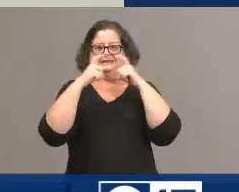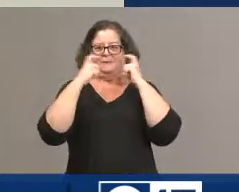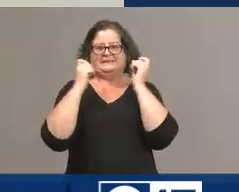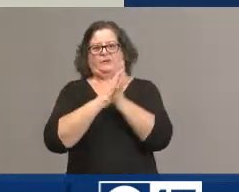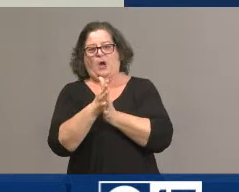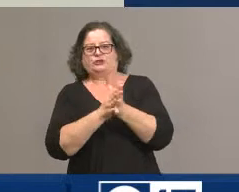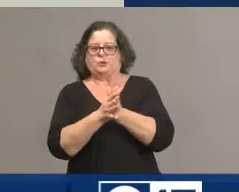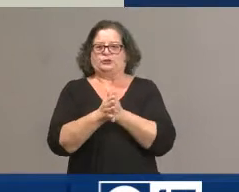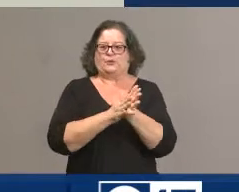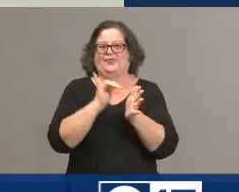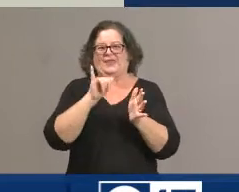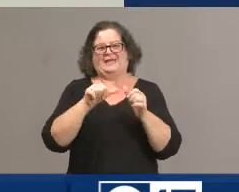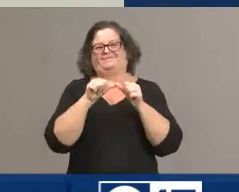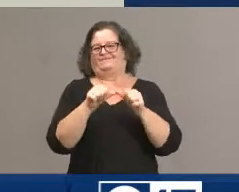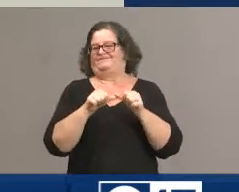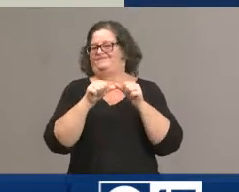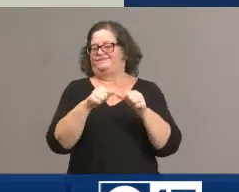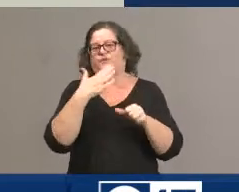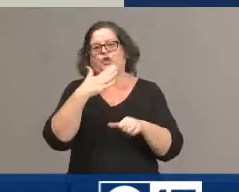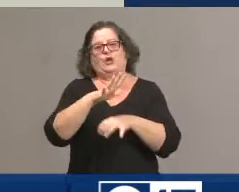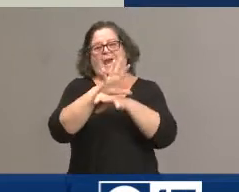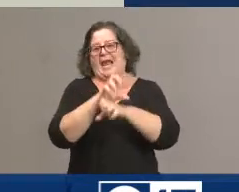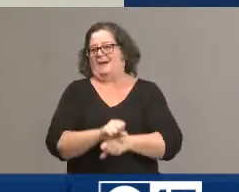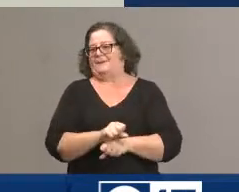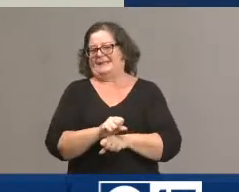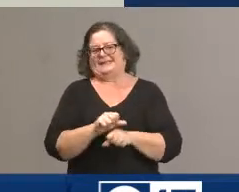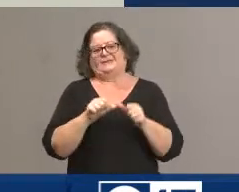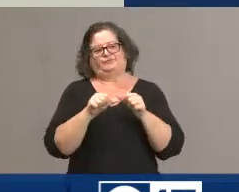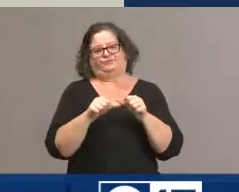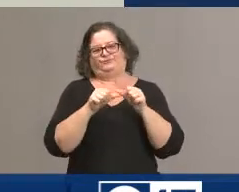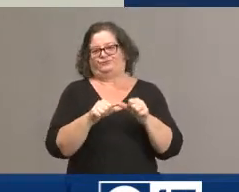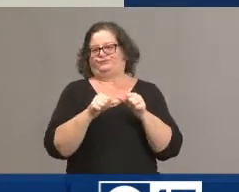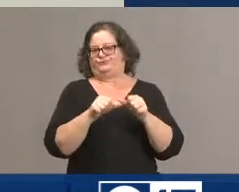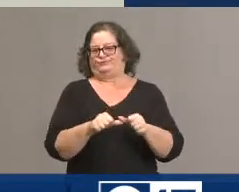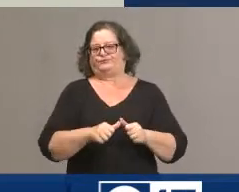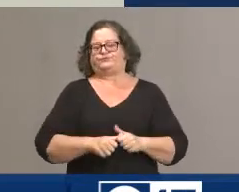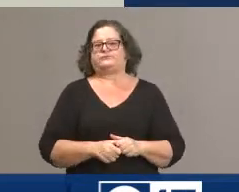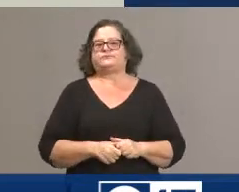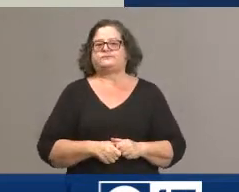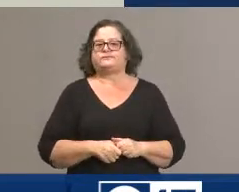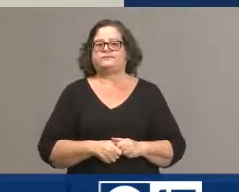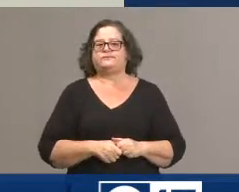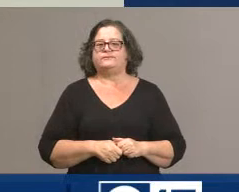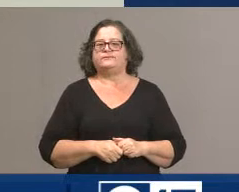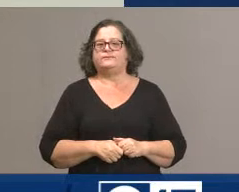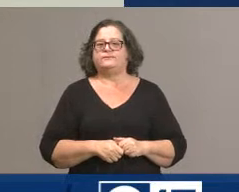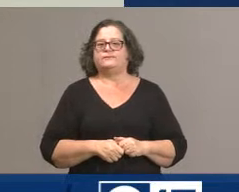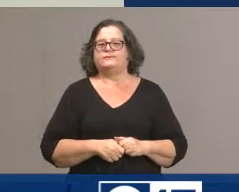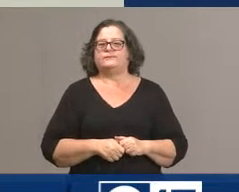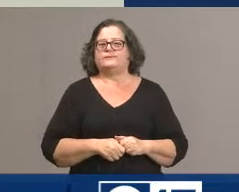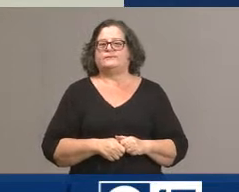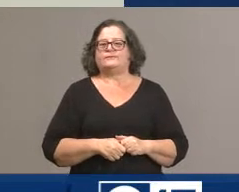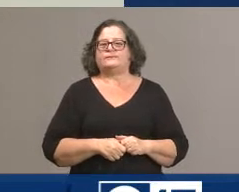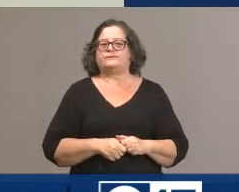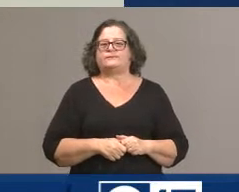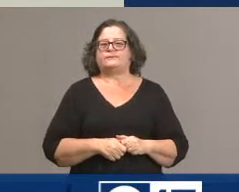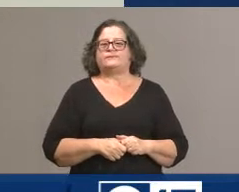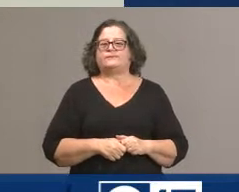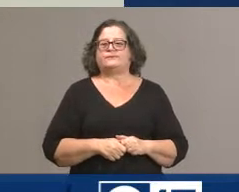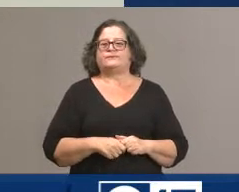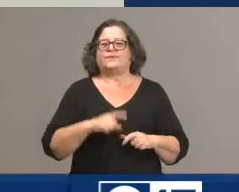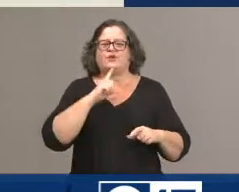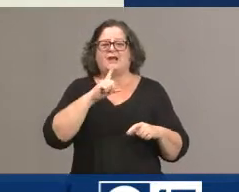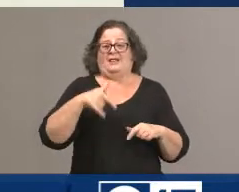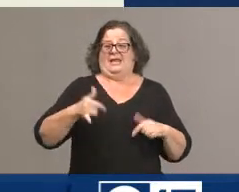I also want to talk about a number that I don't think has ever come up at this press conference. It's a number that's